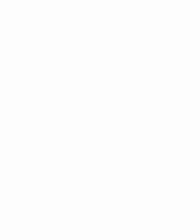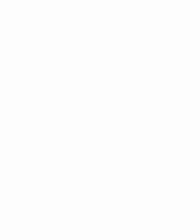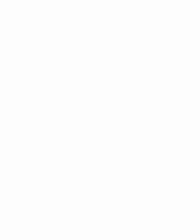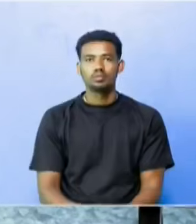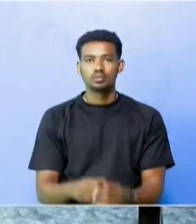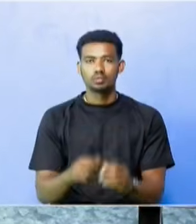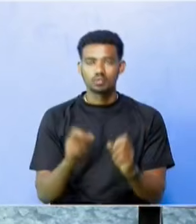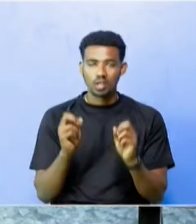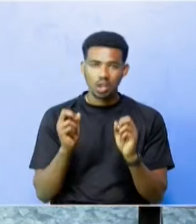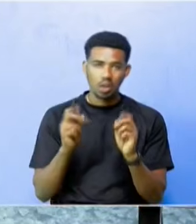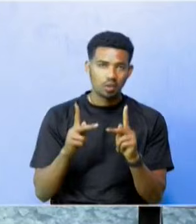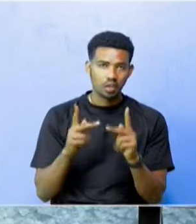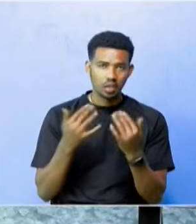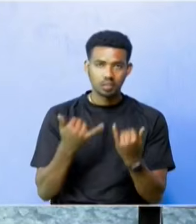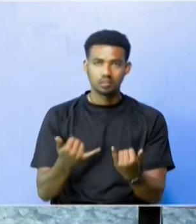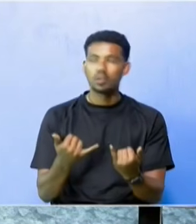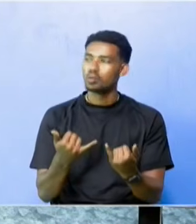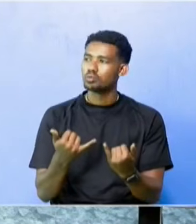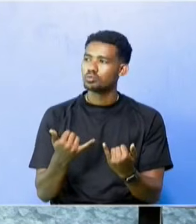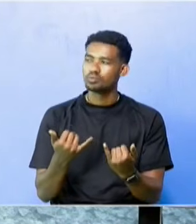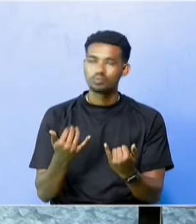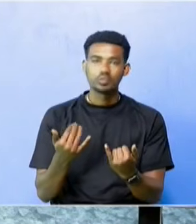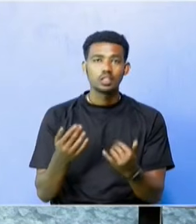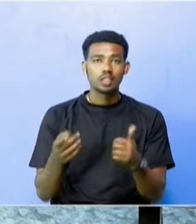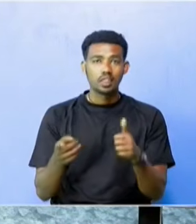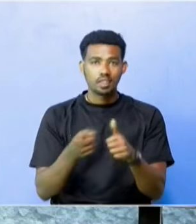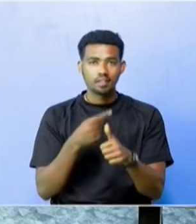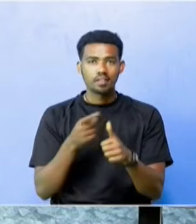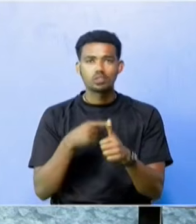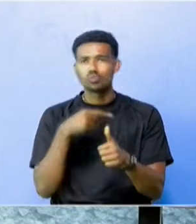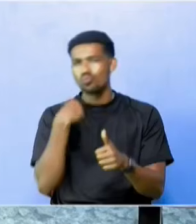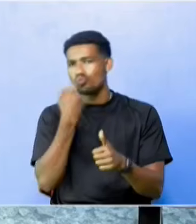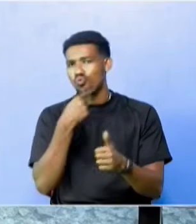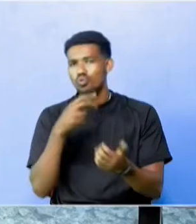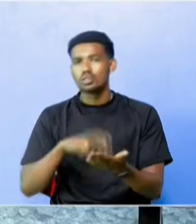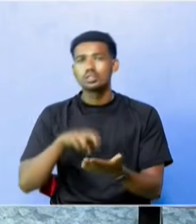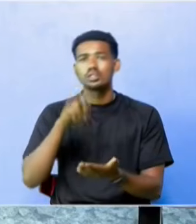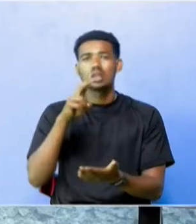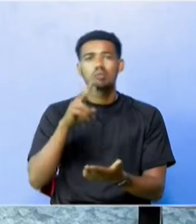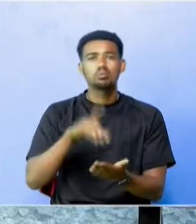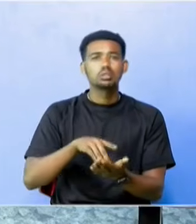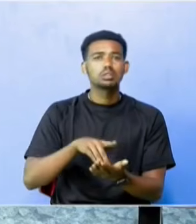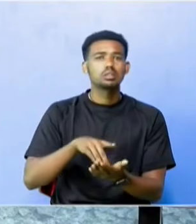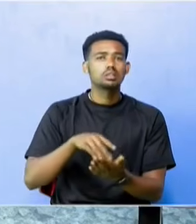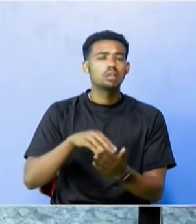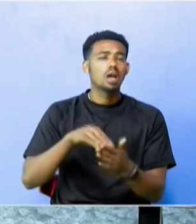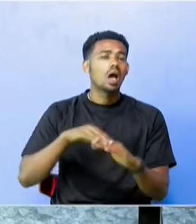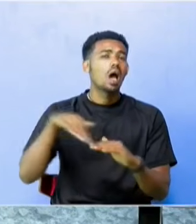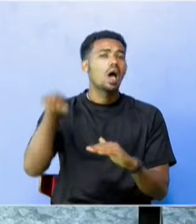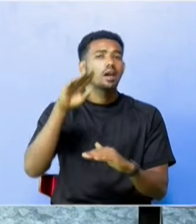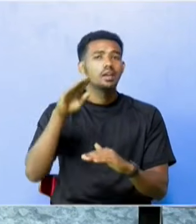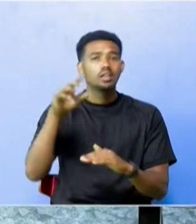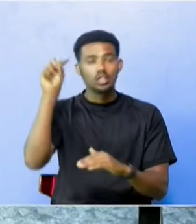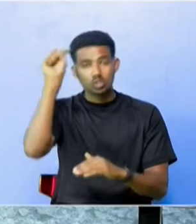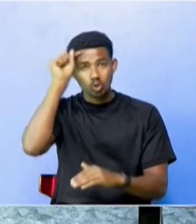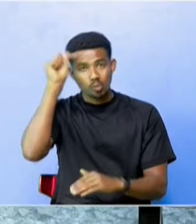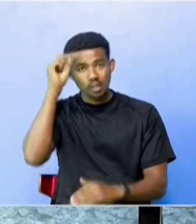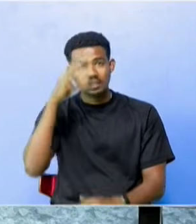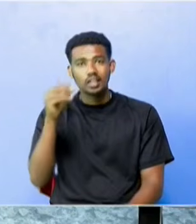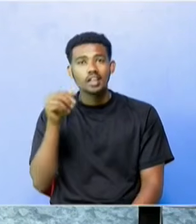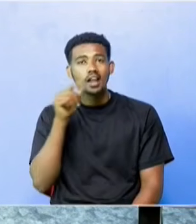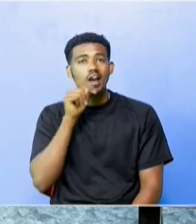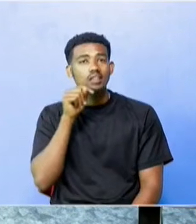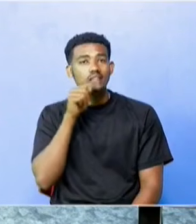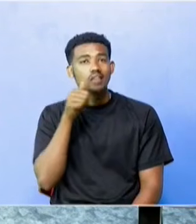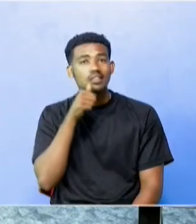All right, here we go. The first one, who jumps higher? We're comparing Thomas with Aster. What do we